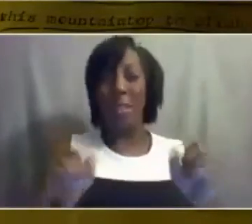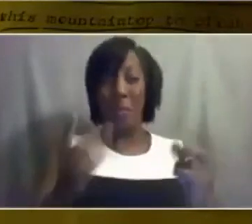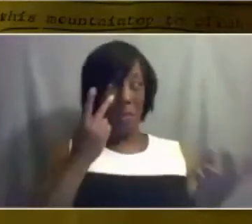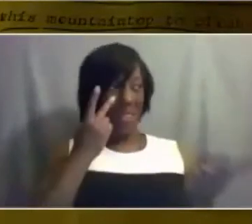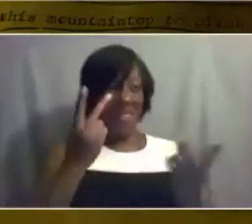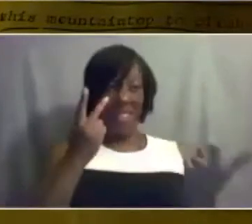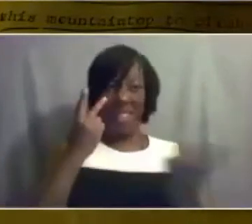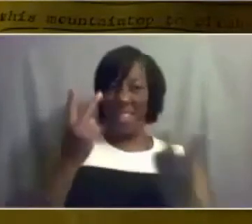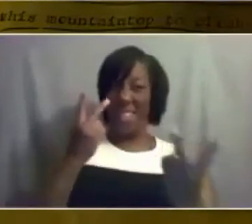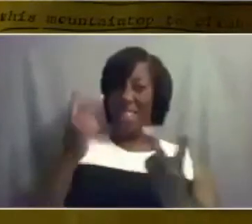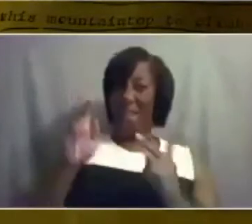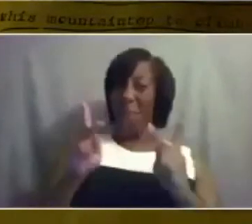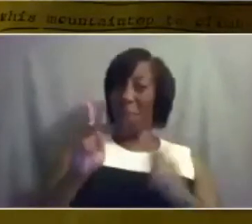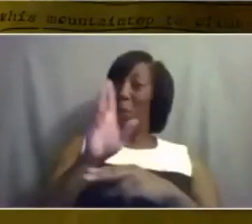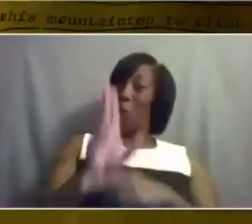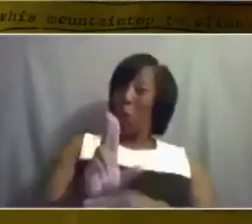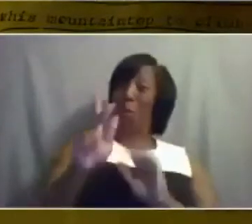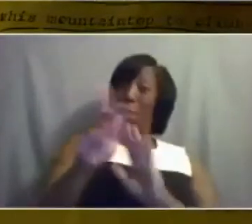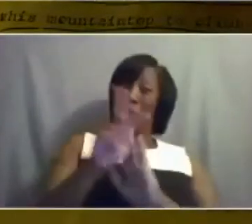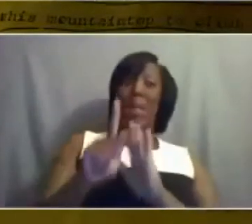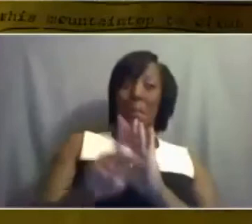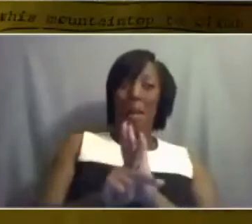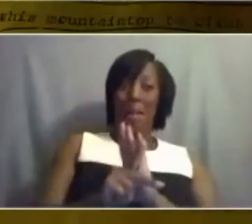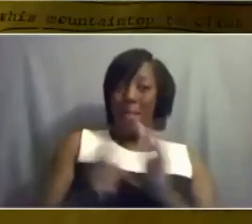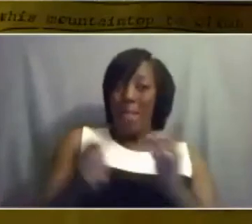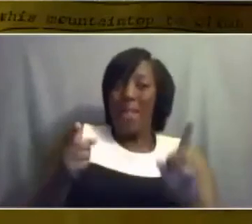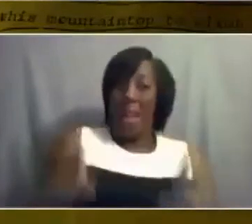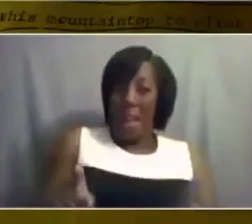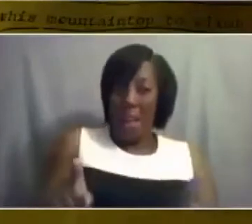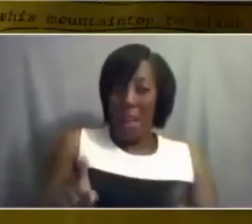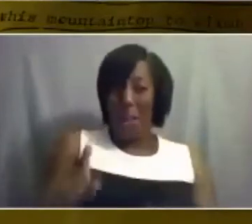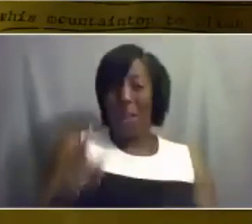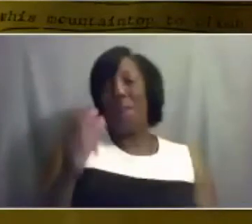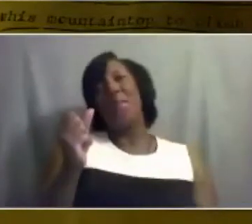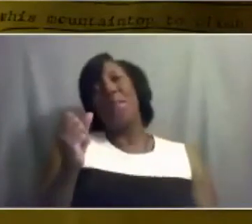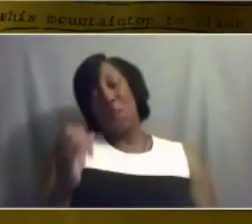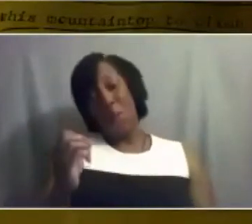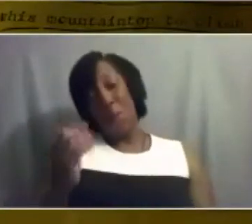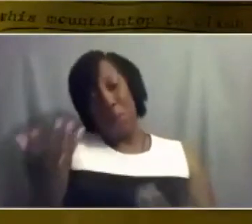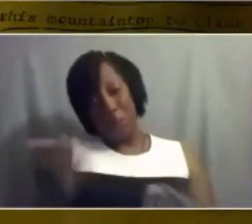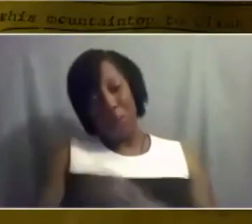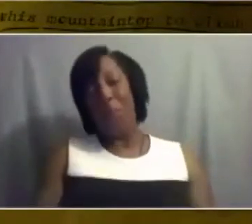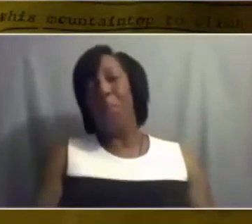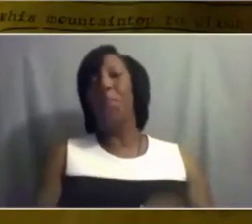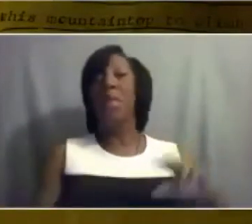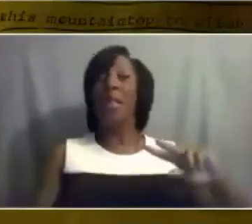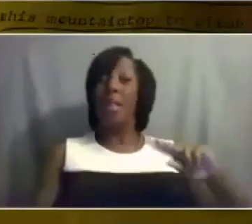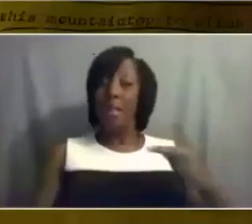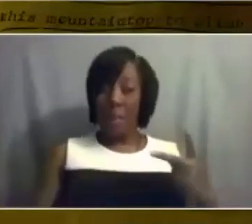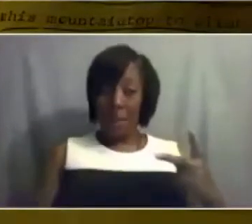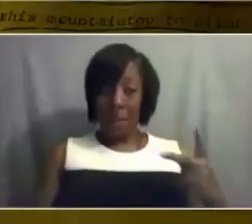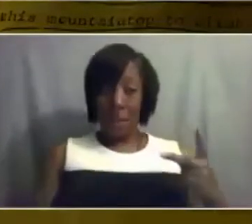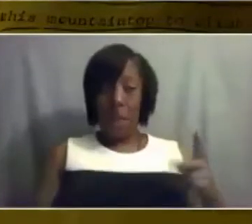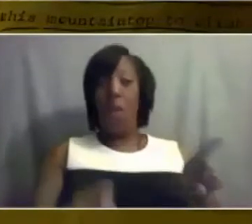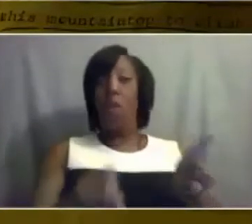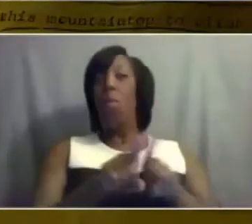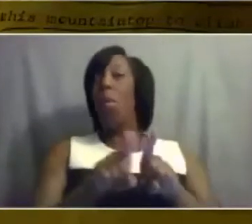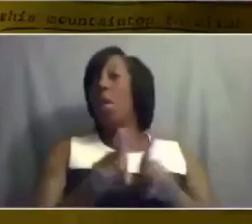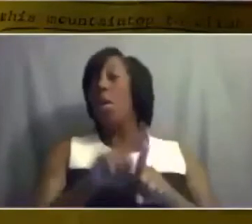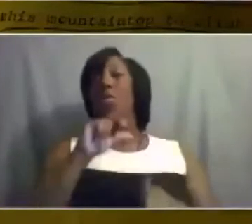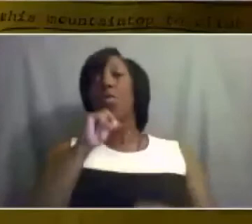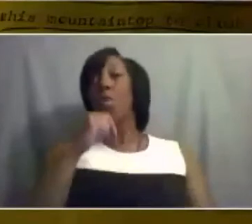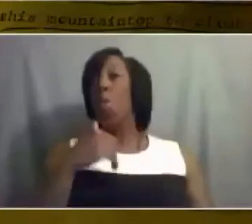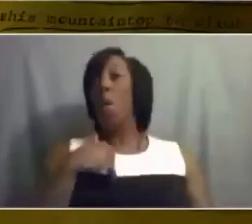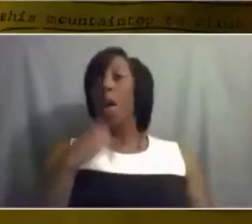actually use policy as a vehicle to make that so. I think secondarily, we also haven't built the movements big and bad enough to build